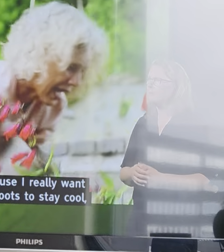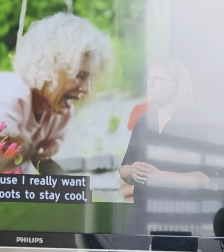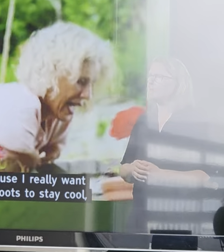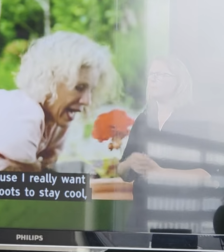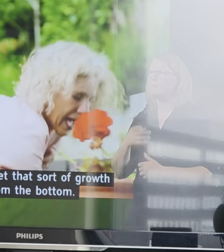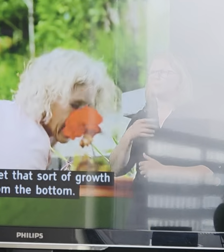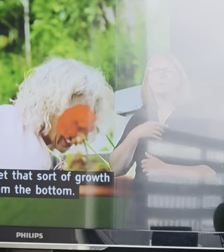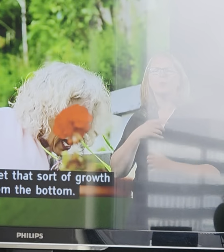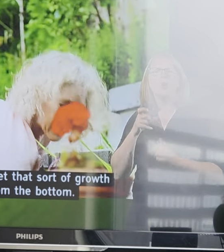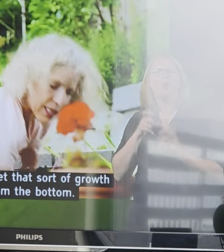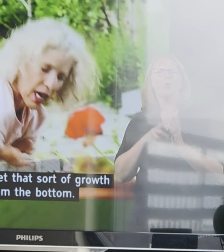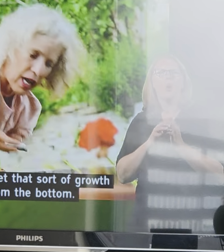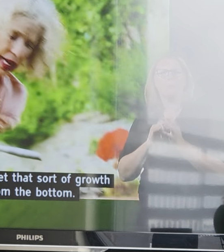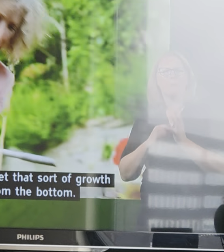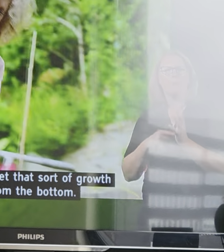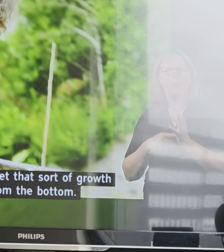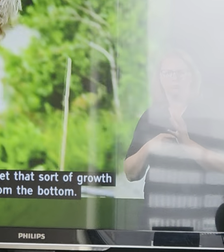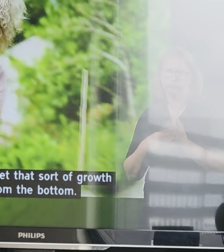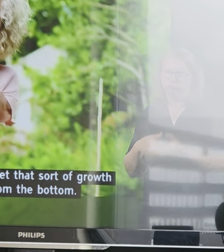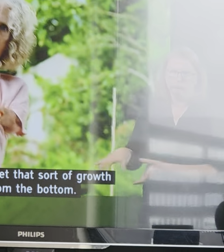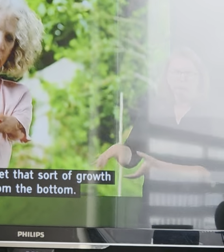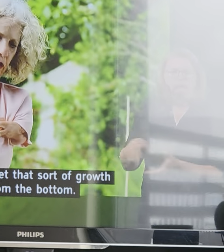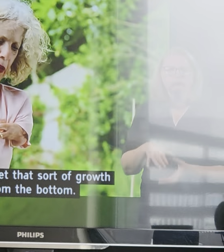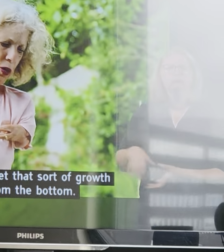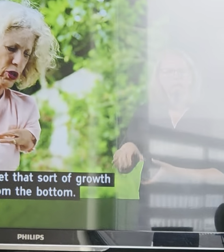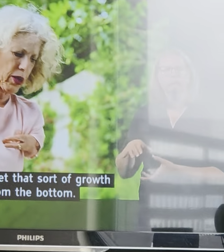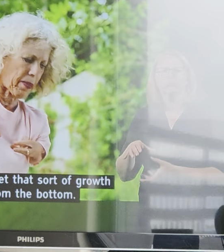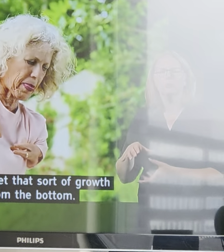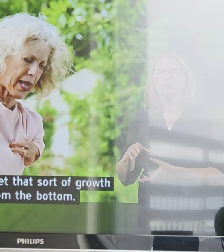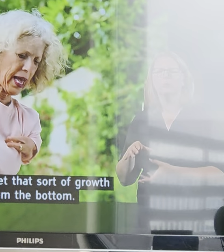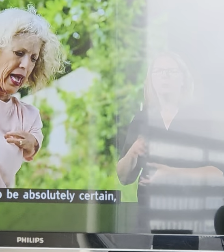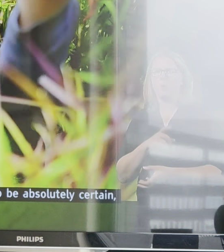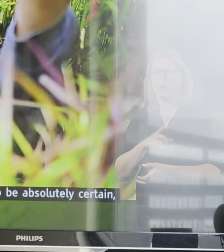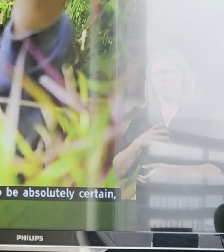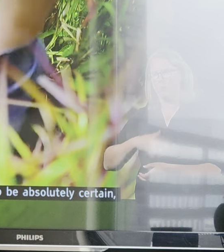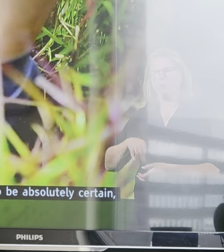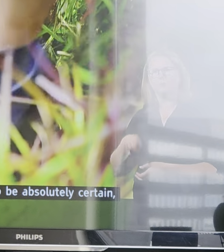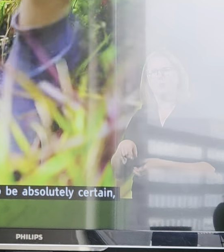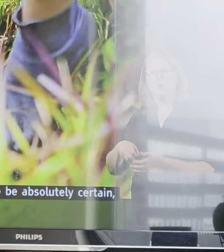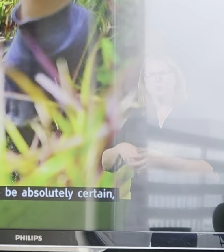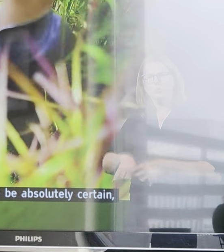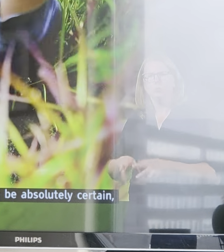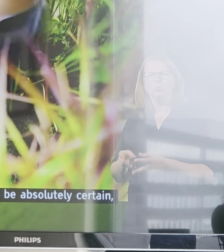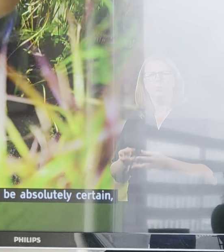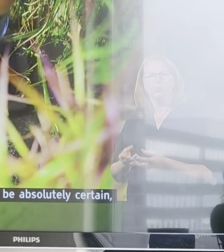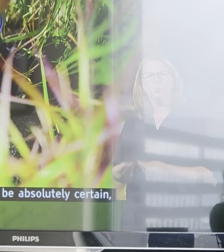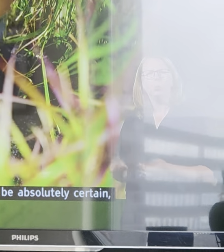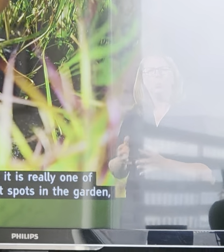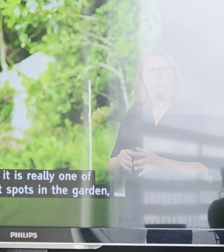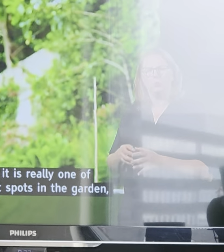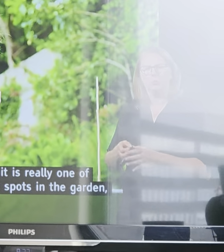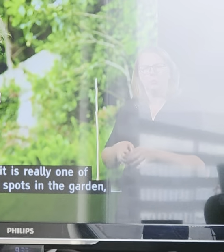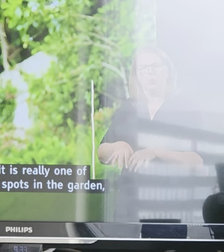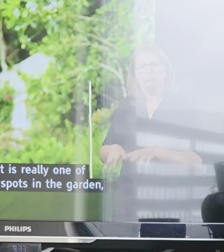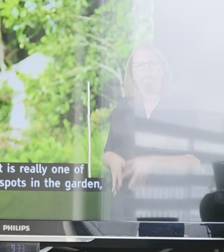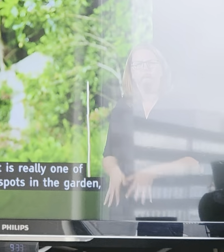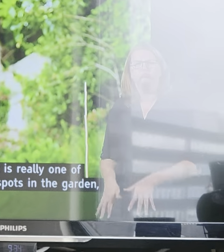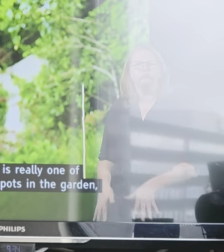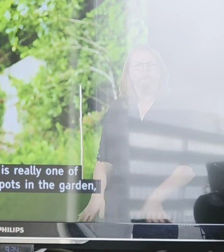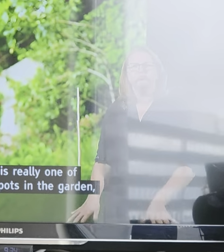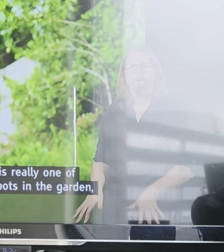cool and I'll get that sort of growth from the bottom. And just to be absolutely certain, because